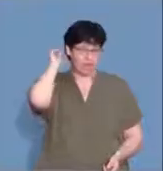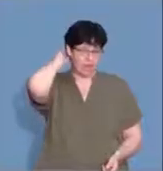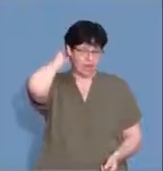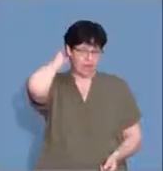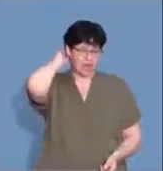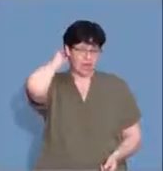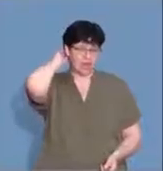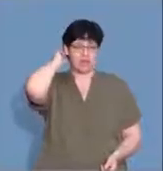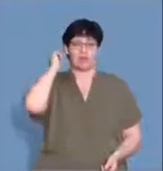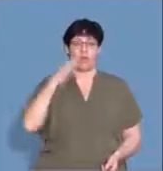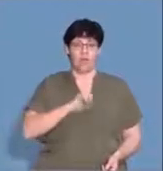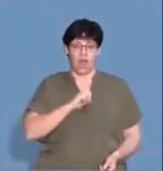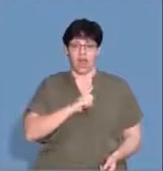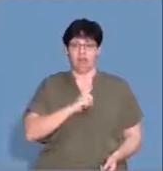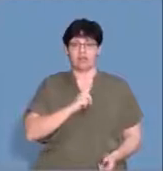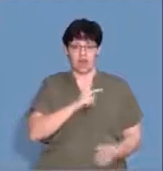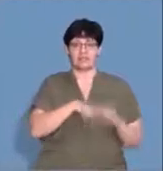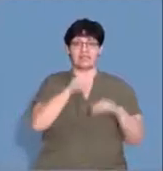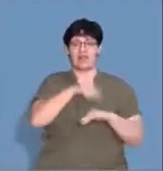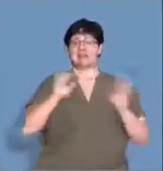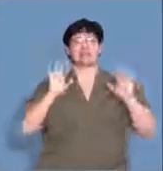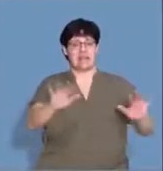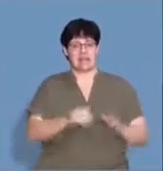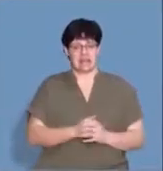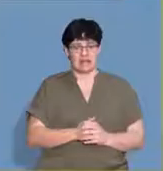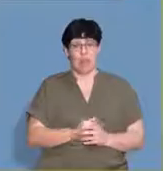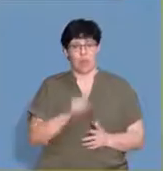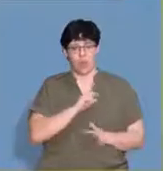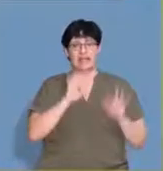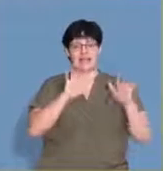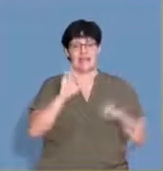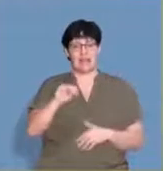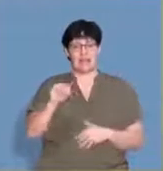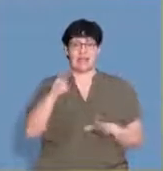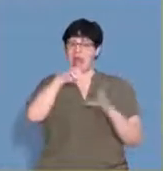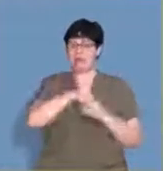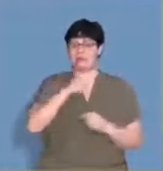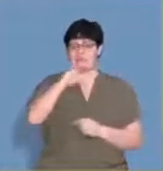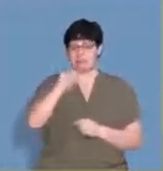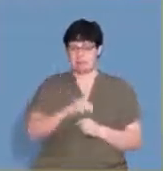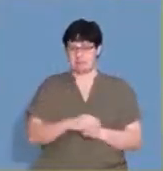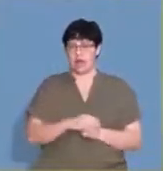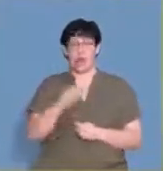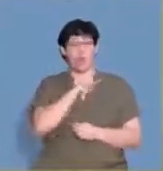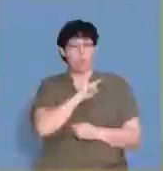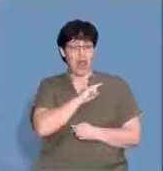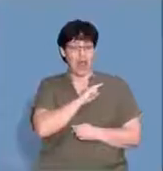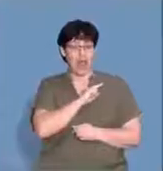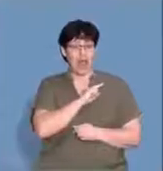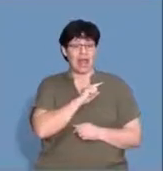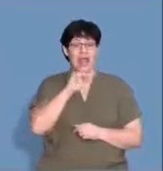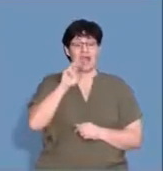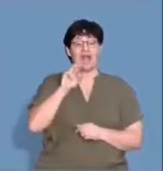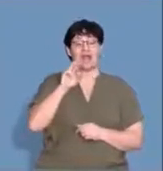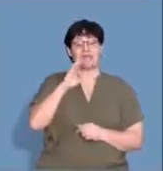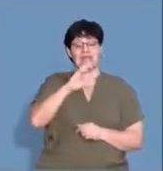my instinct is to just divide by 10 because I know there are 10 millimeters in a centimeter. But because it's cubed,